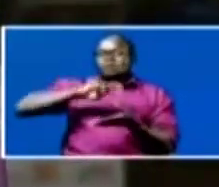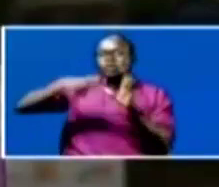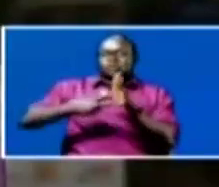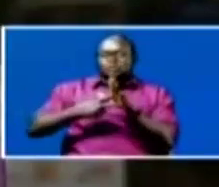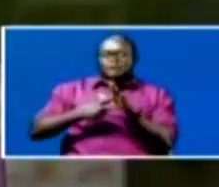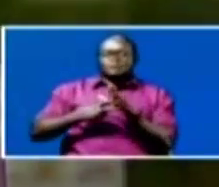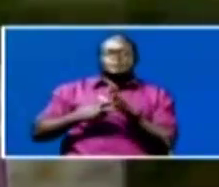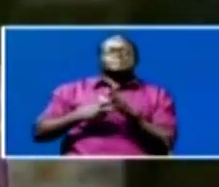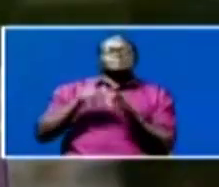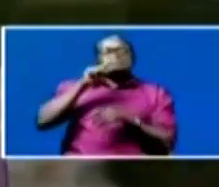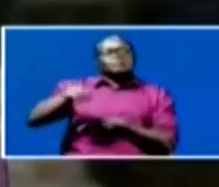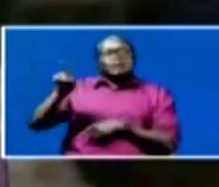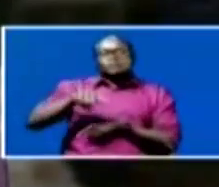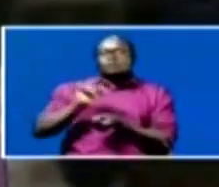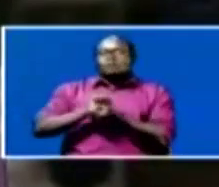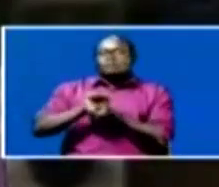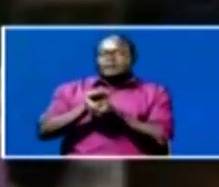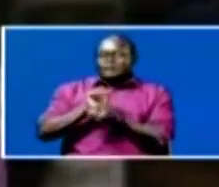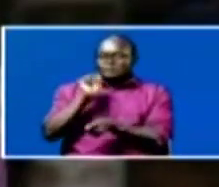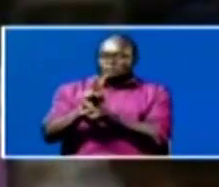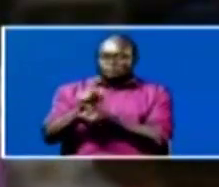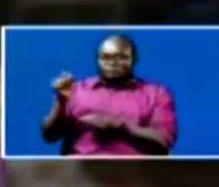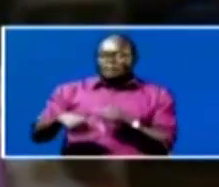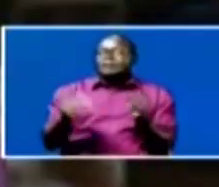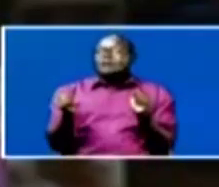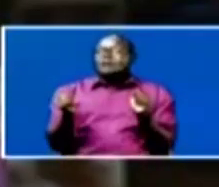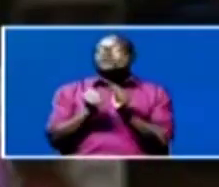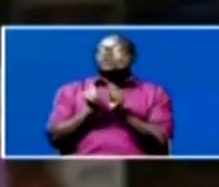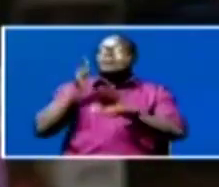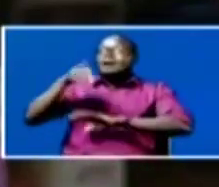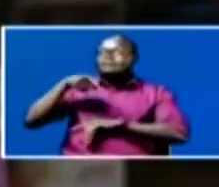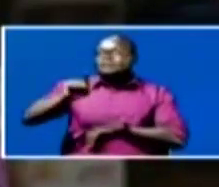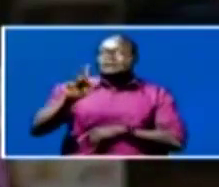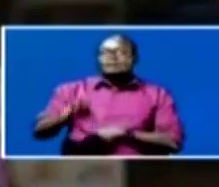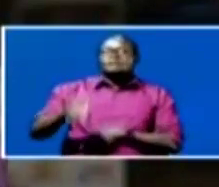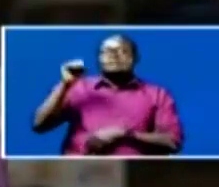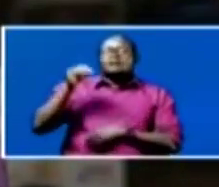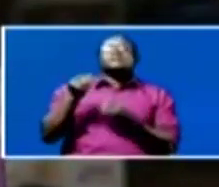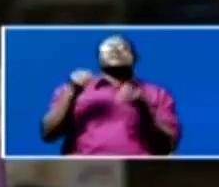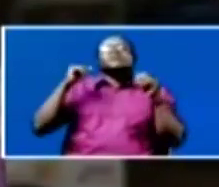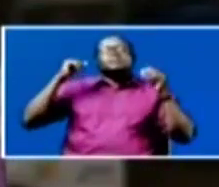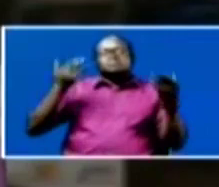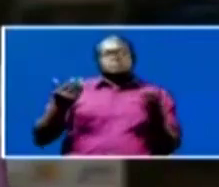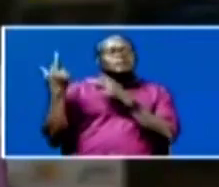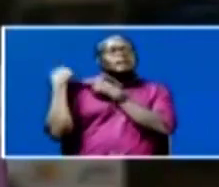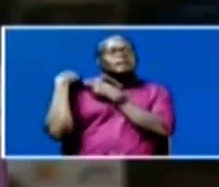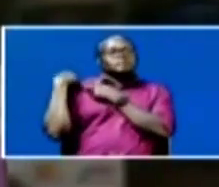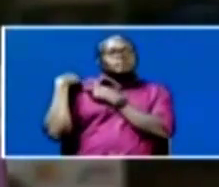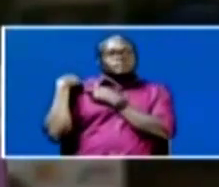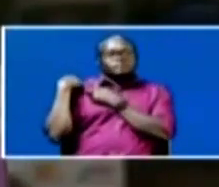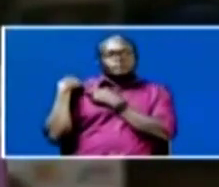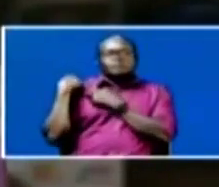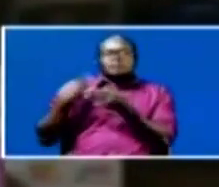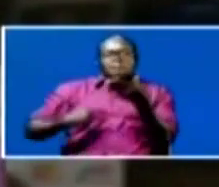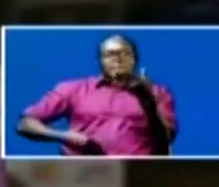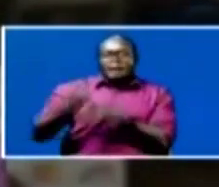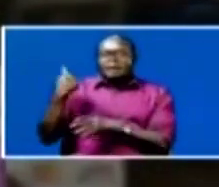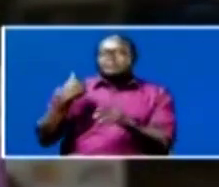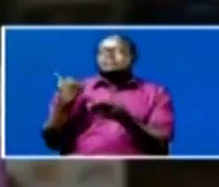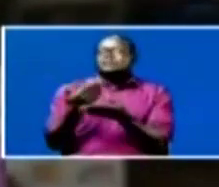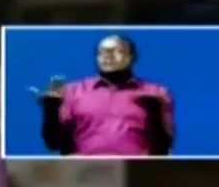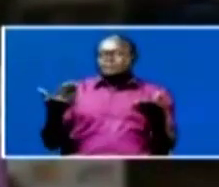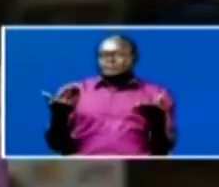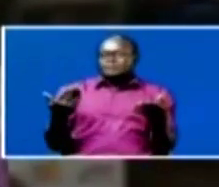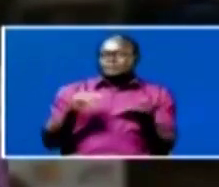was terminated on Friday, 12th October, after Chiloba was found culpable of alleged procurement misdeeds by